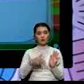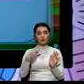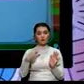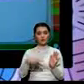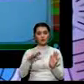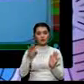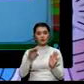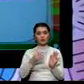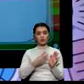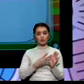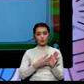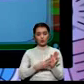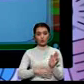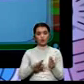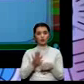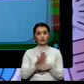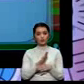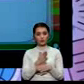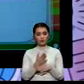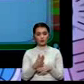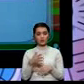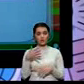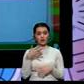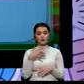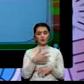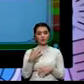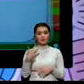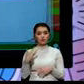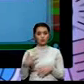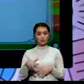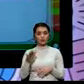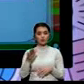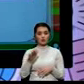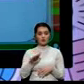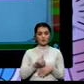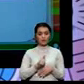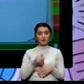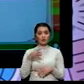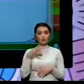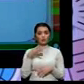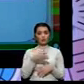7020 va 90 sonlarning bo'linmasi 5030 va